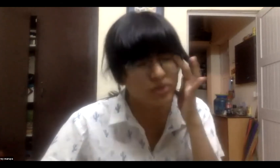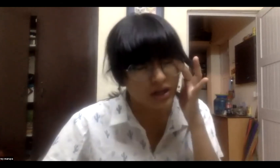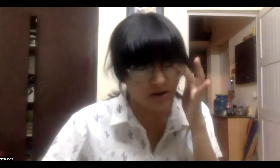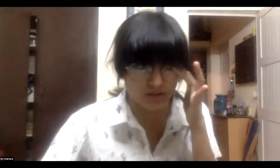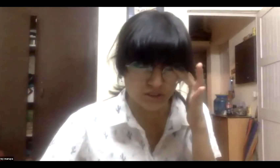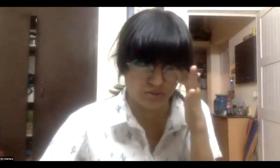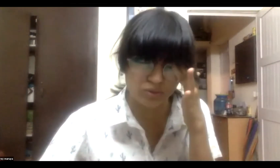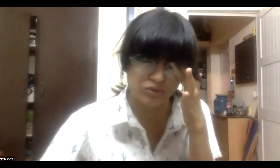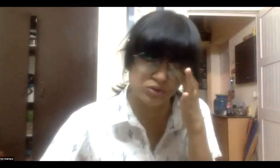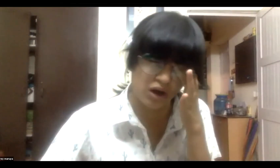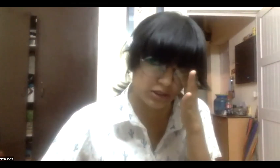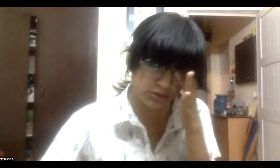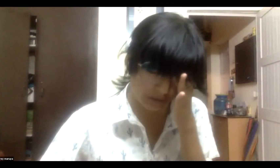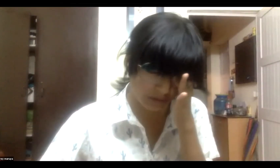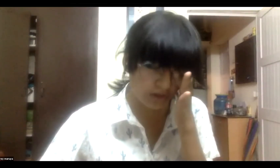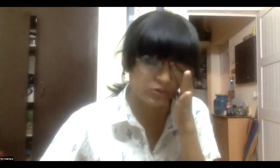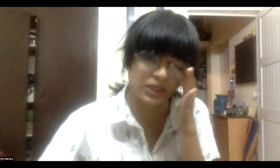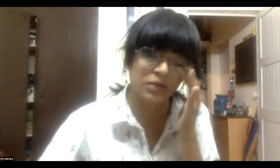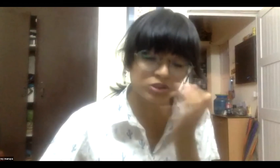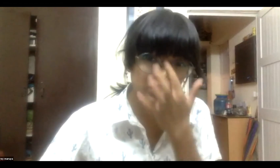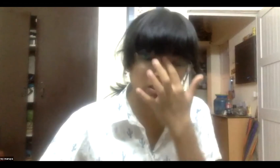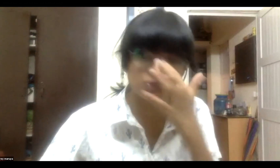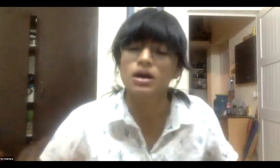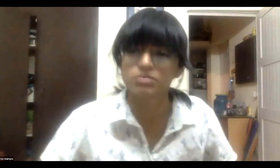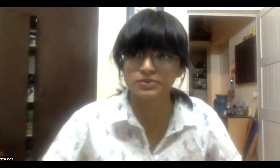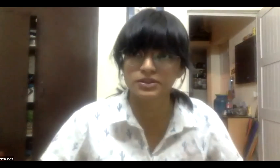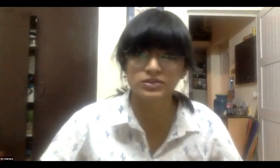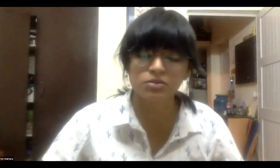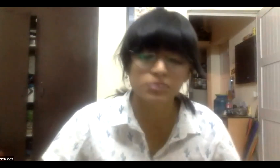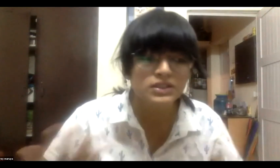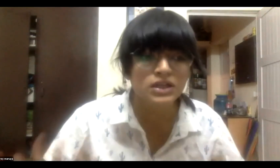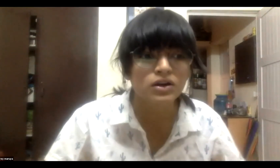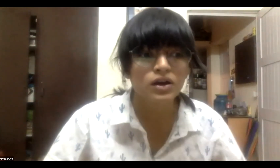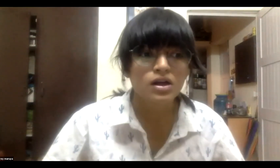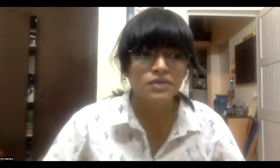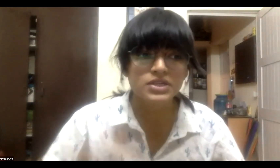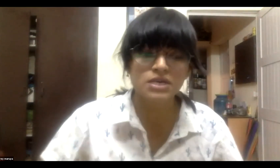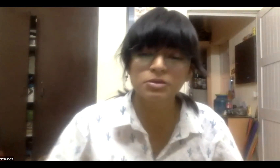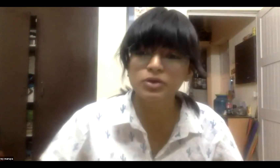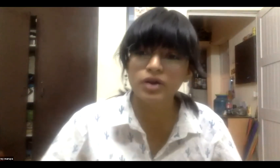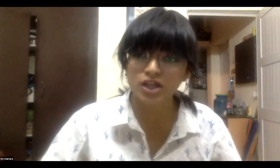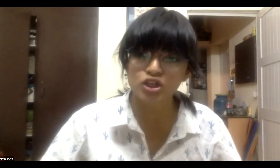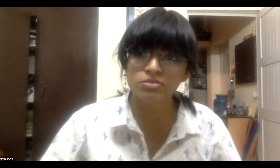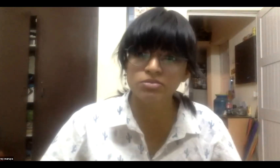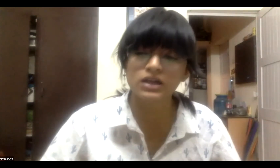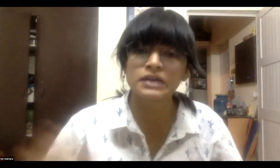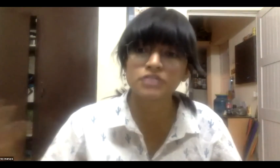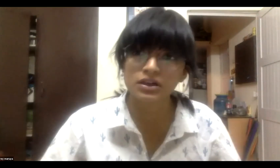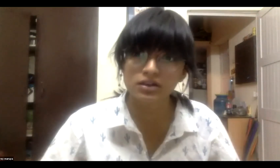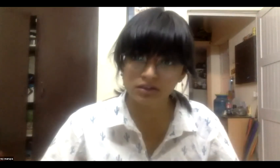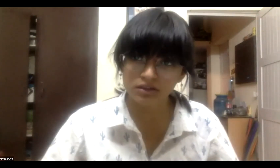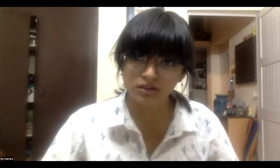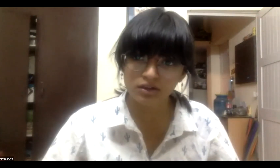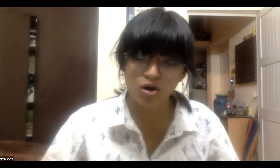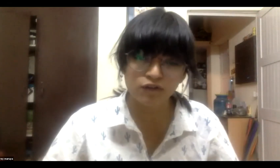art. There are artists who do art not with an aim to sell. They're very happy to produce art, but these are people who are actually making a